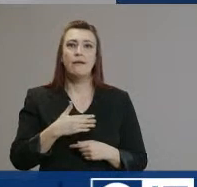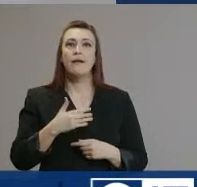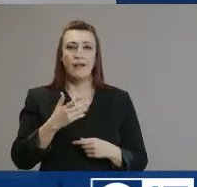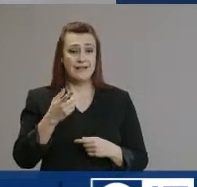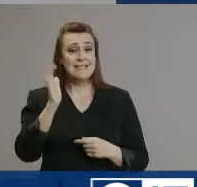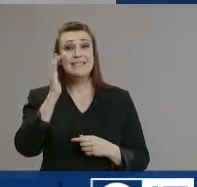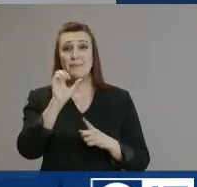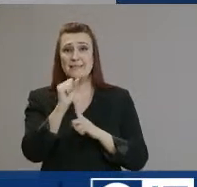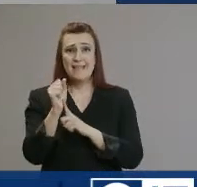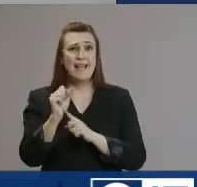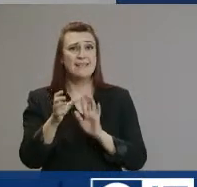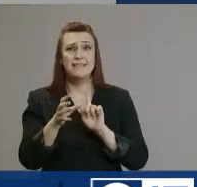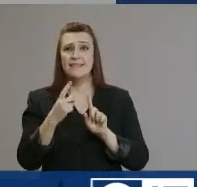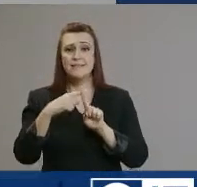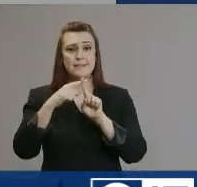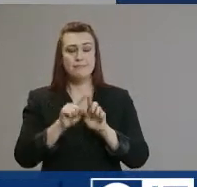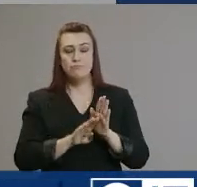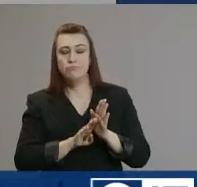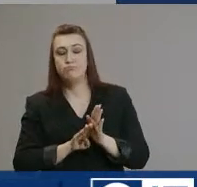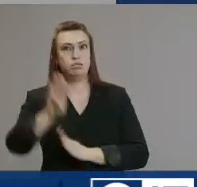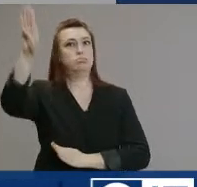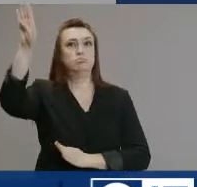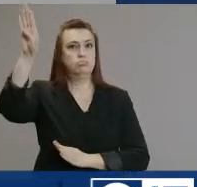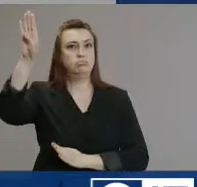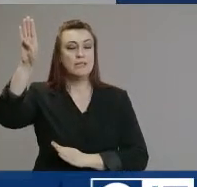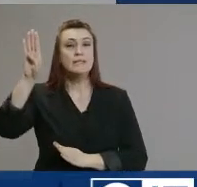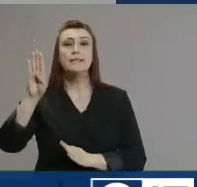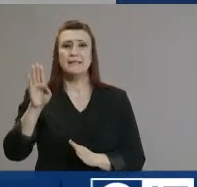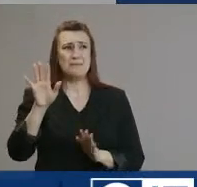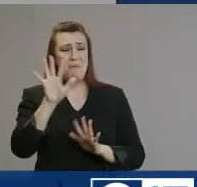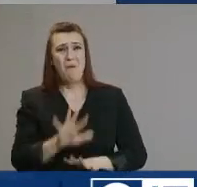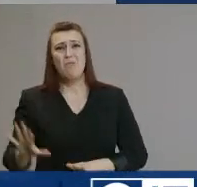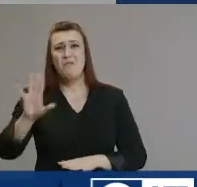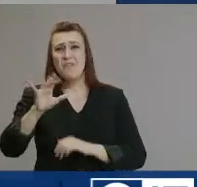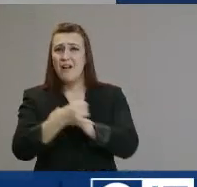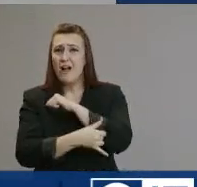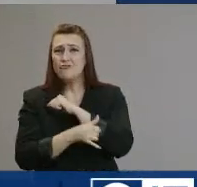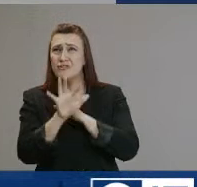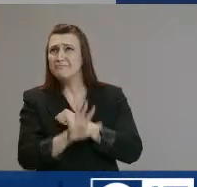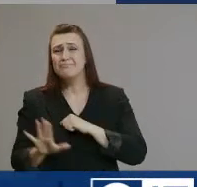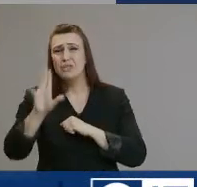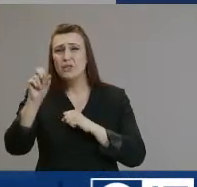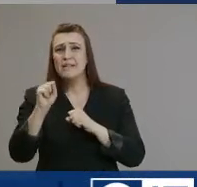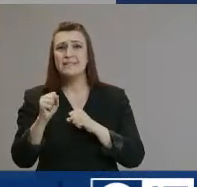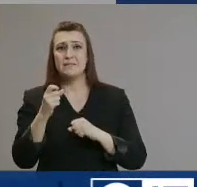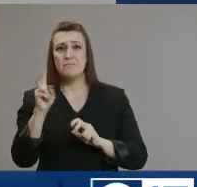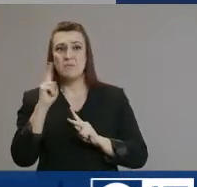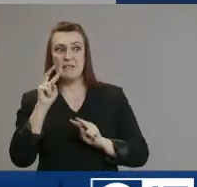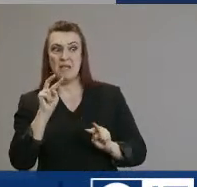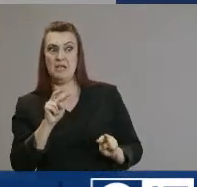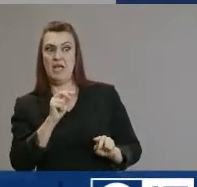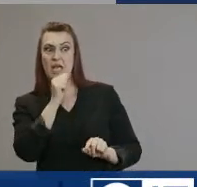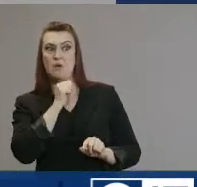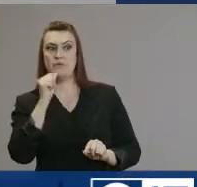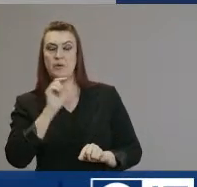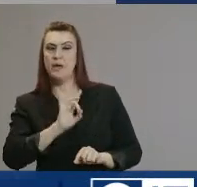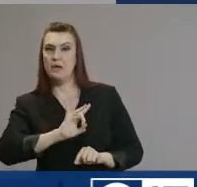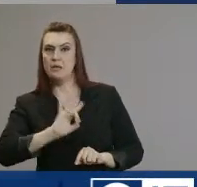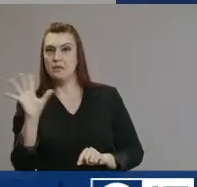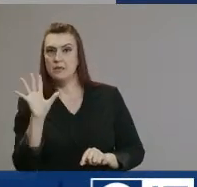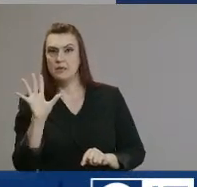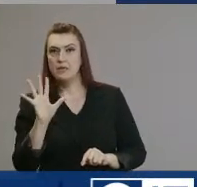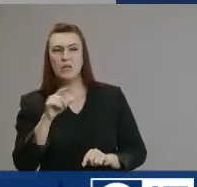country right now are voicing concerns that the virus growth in Arizona has gotten bad. You say a rise was expected, that